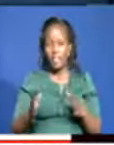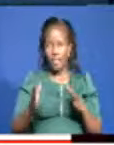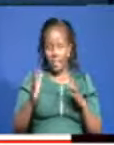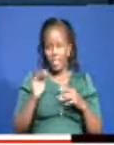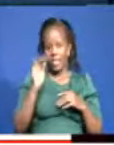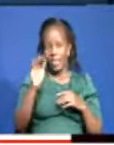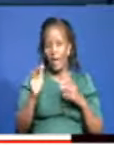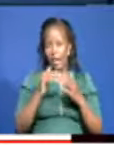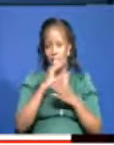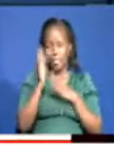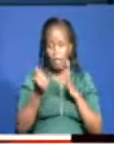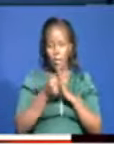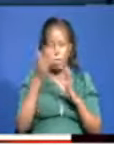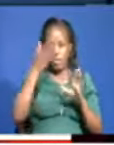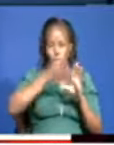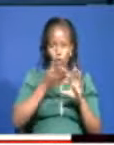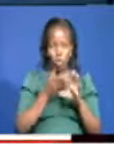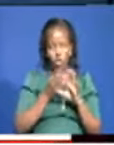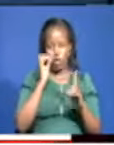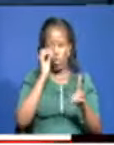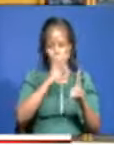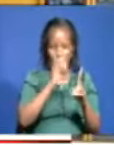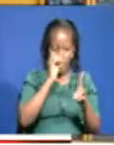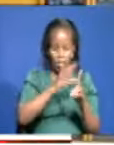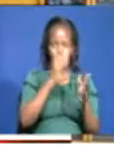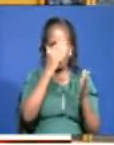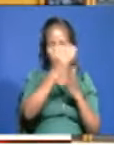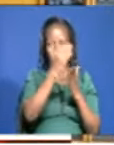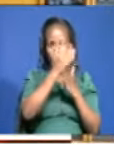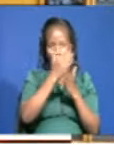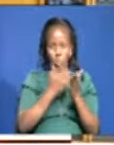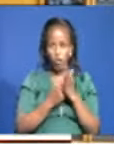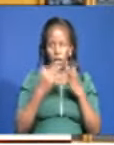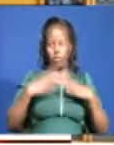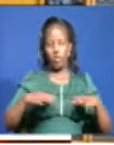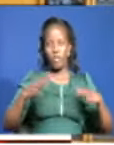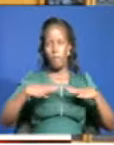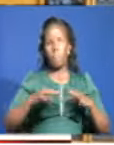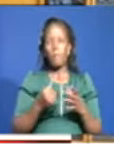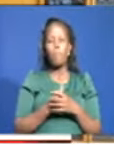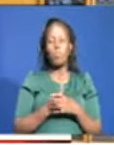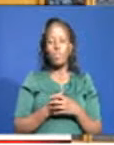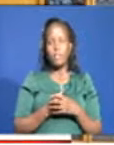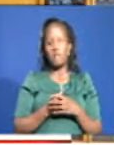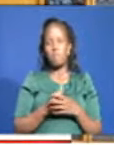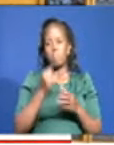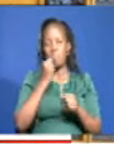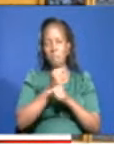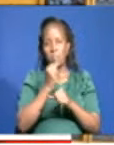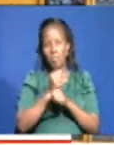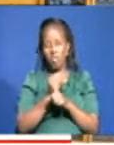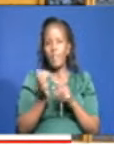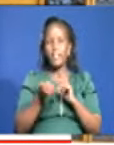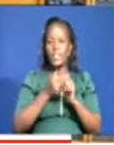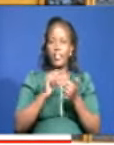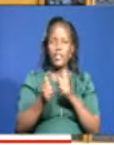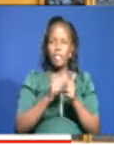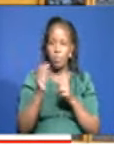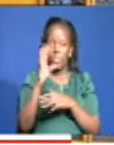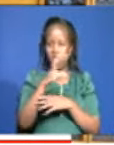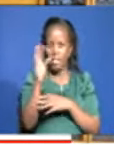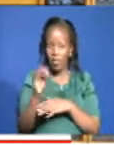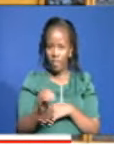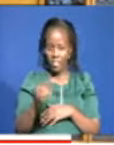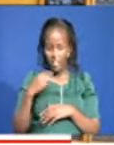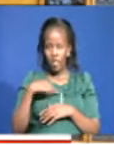psychological mentorship programs for the athletes in the country. When it comes to performance in sports in Africa, we are stronger. We